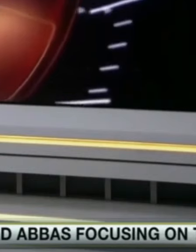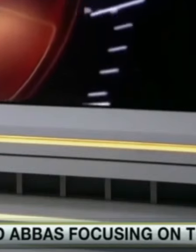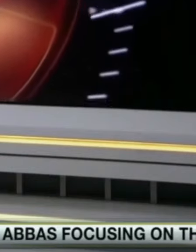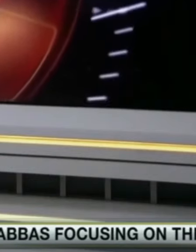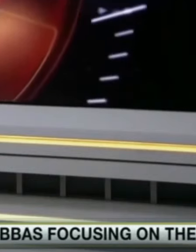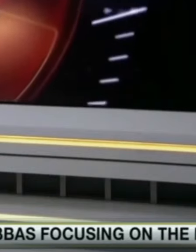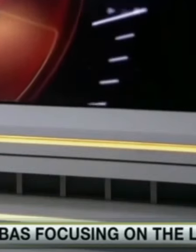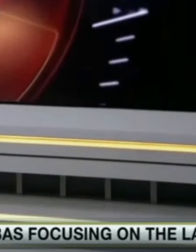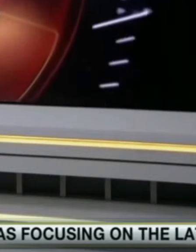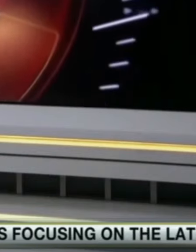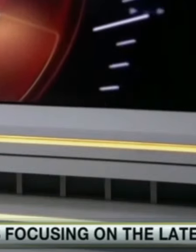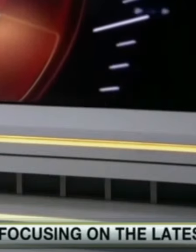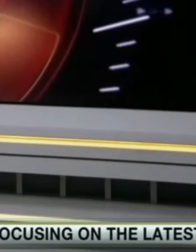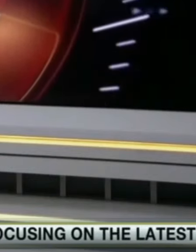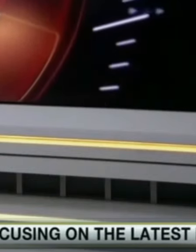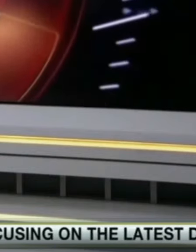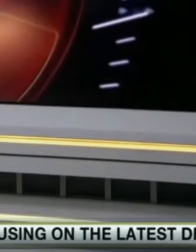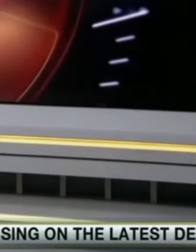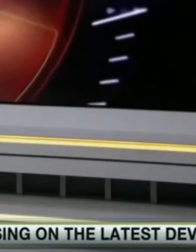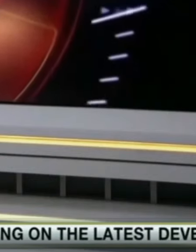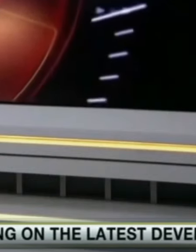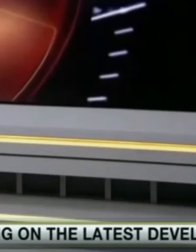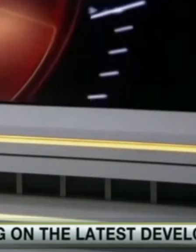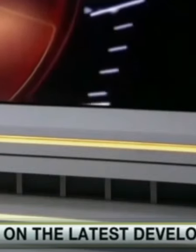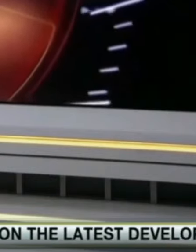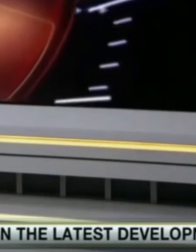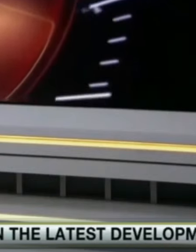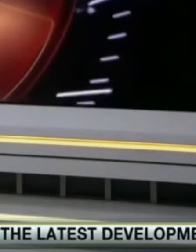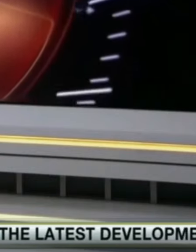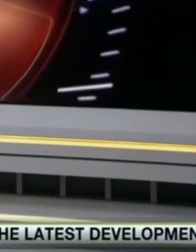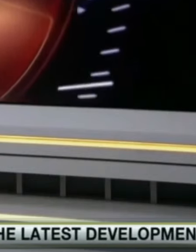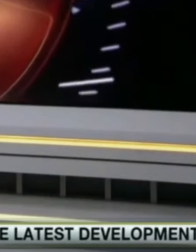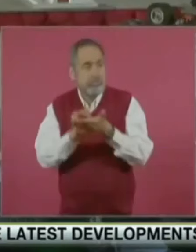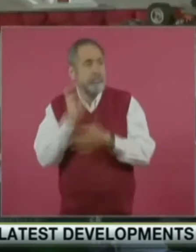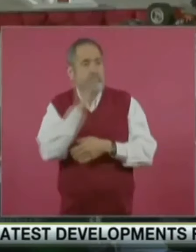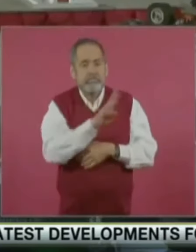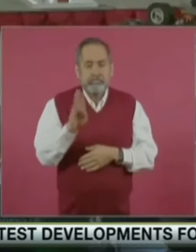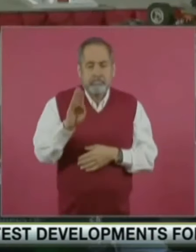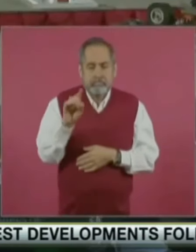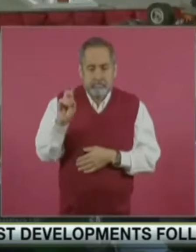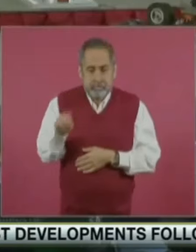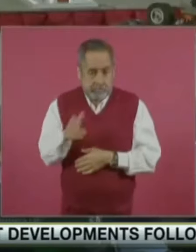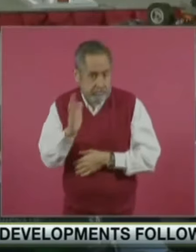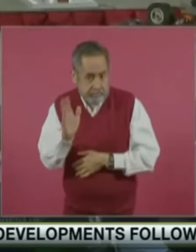received by the organization of Claudio X. González.